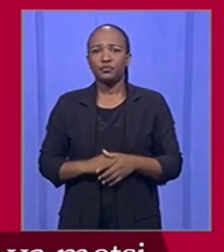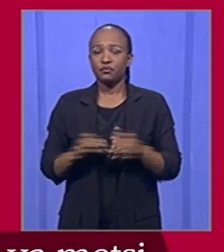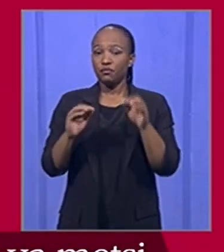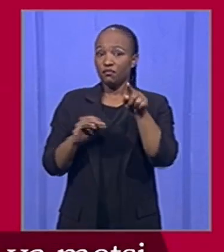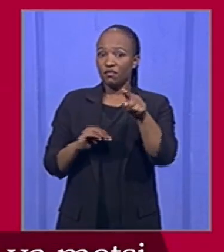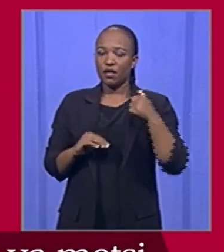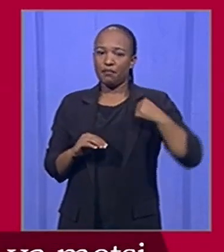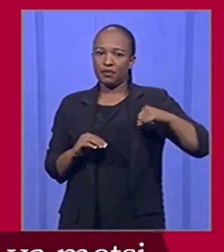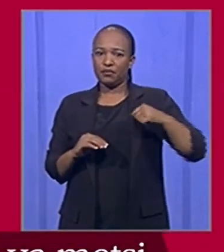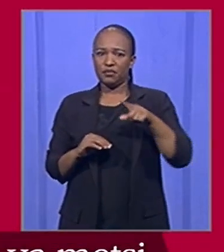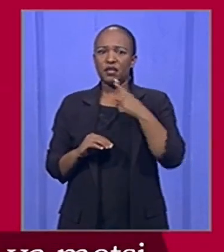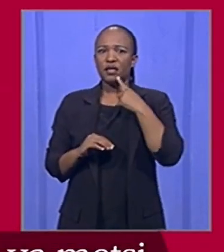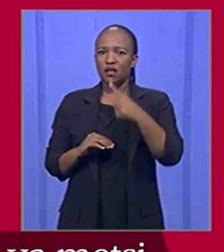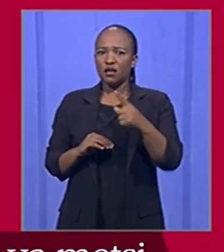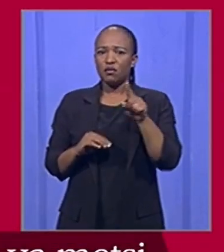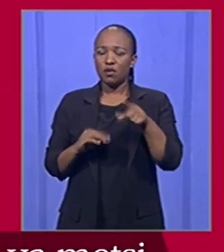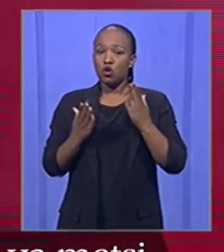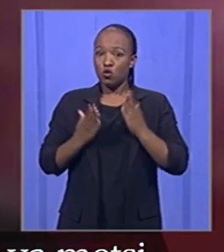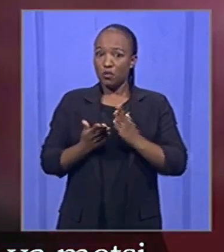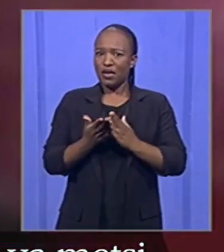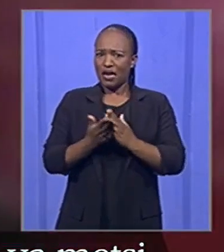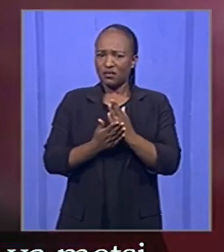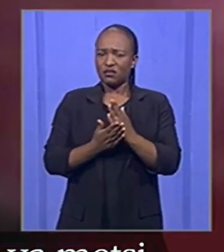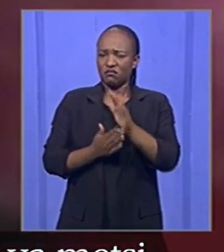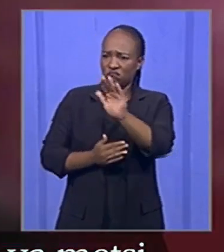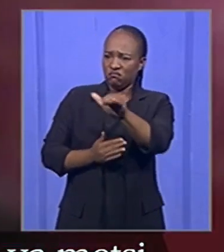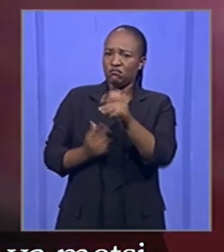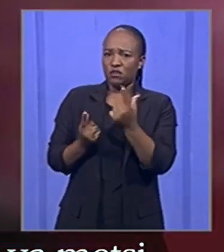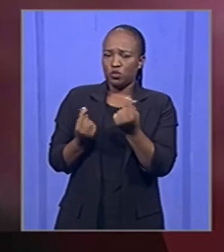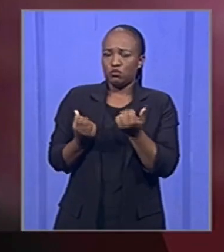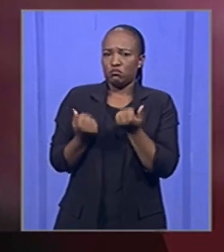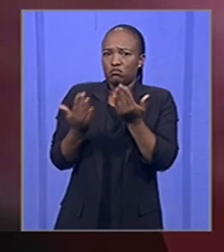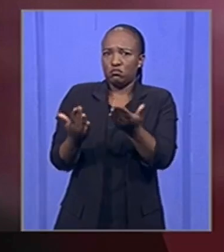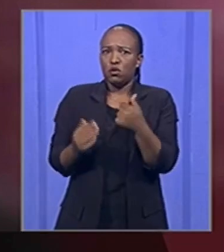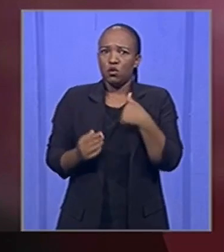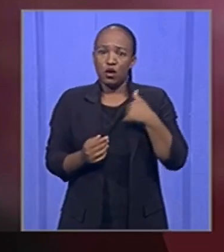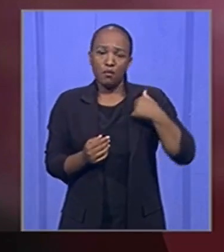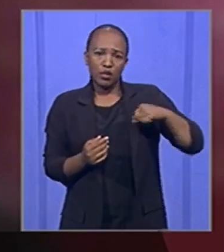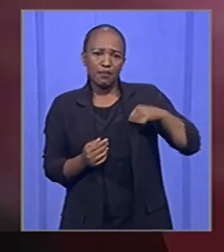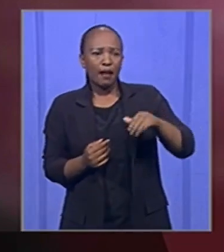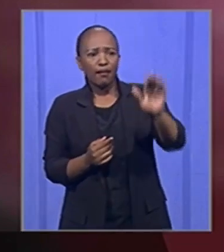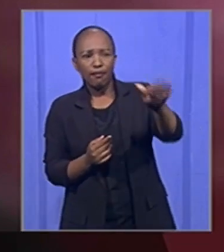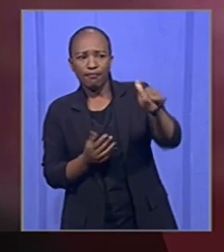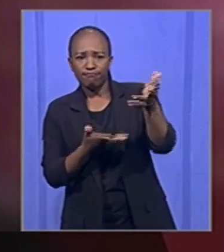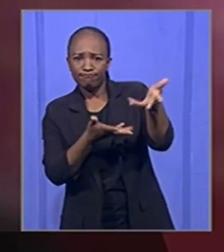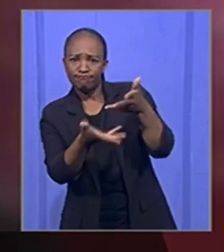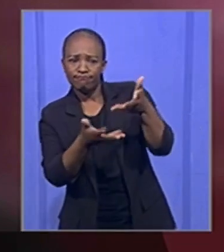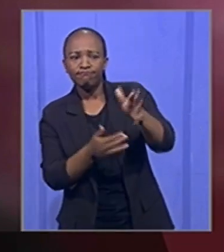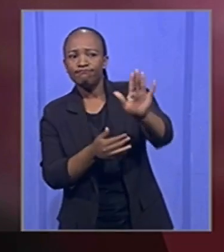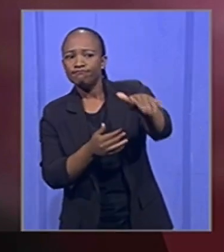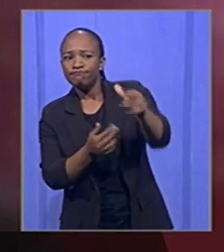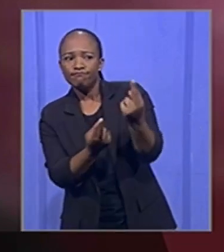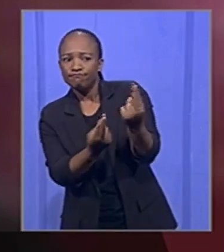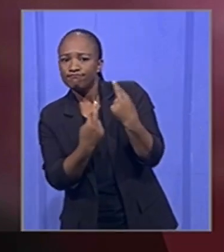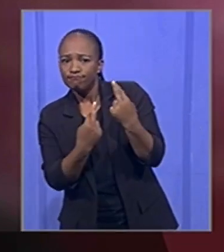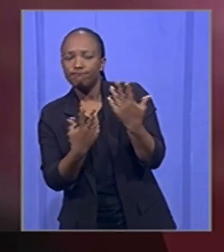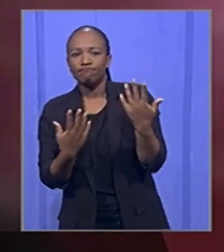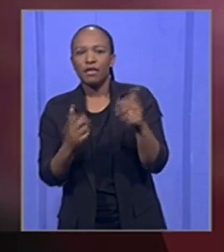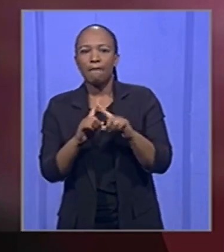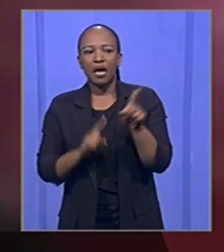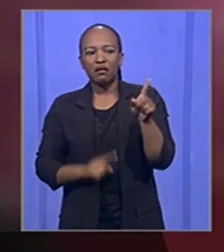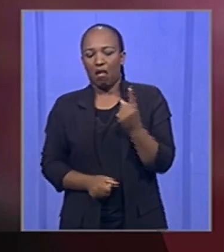tirisong dikatlanegiso tsa yona. We have several engagements with the municipality requesting them to respond, and they have